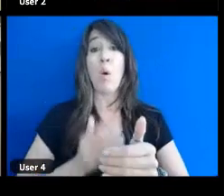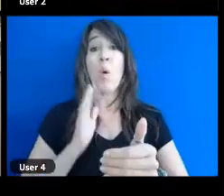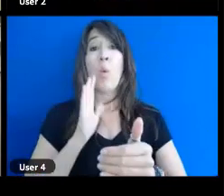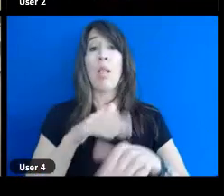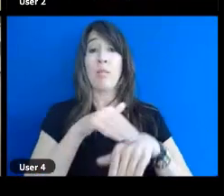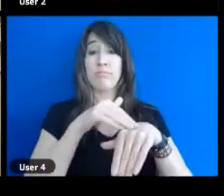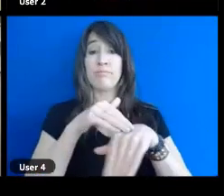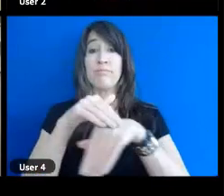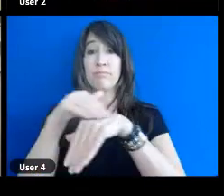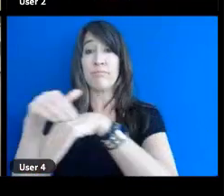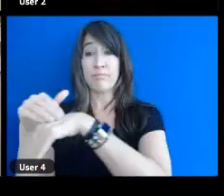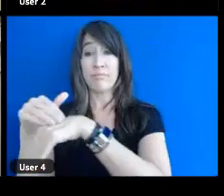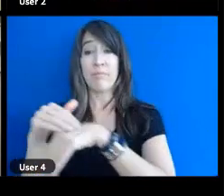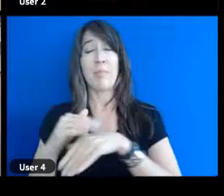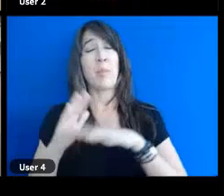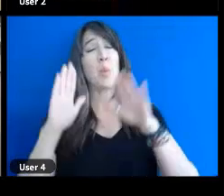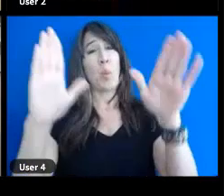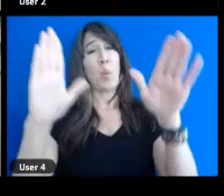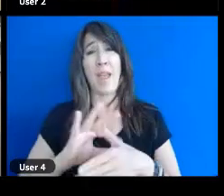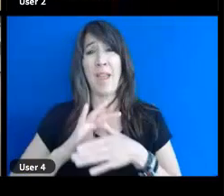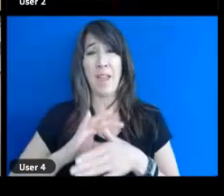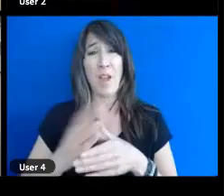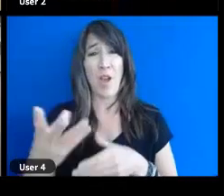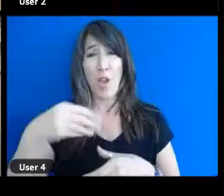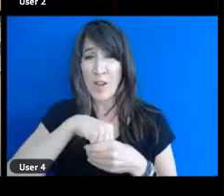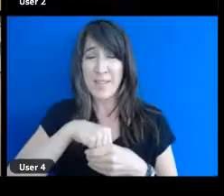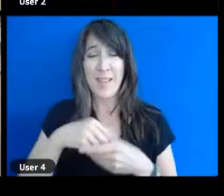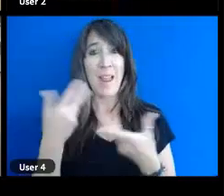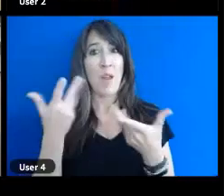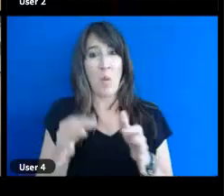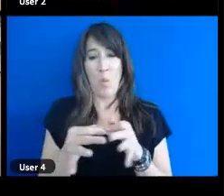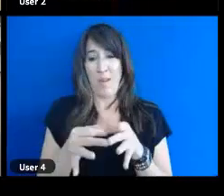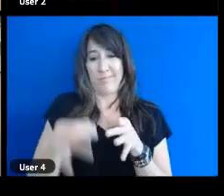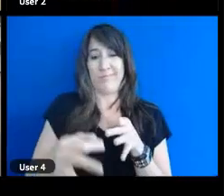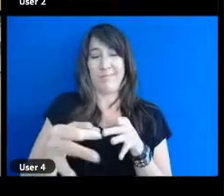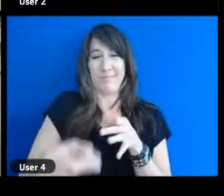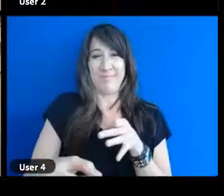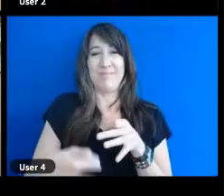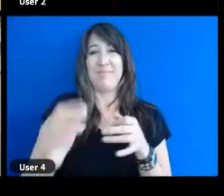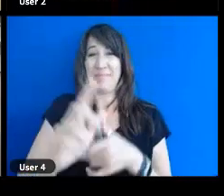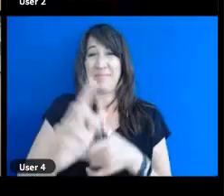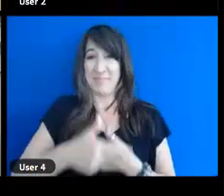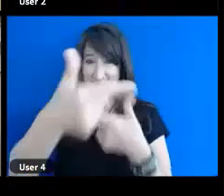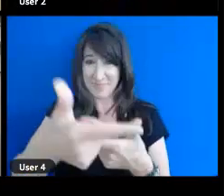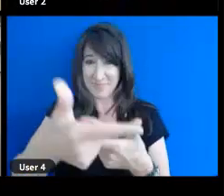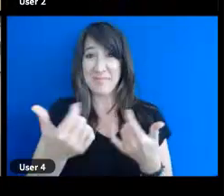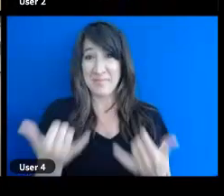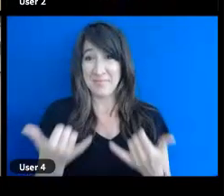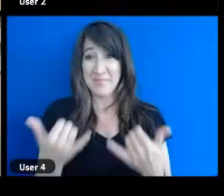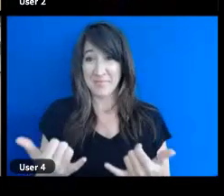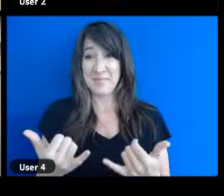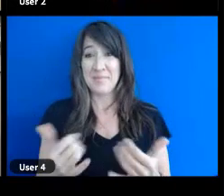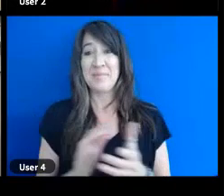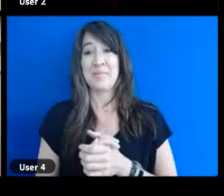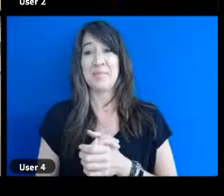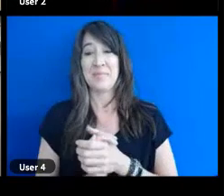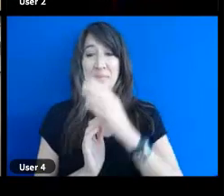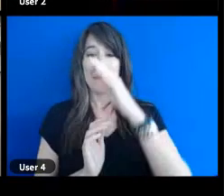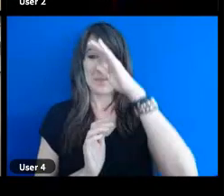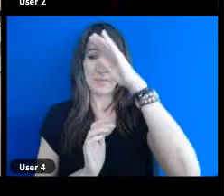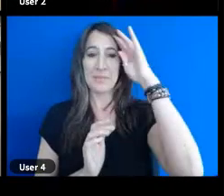of those, and they have such great content. I don't want to delay getting over to them. So we'll just move